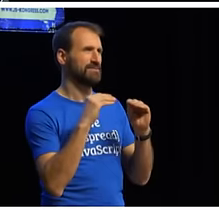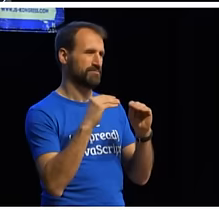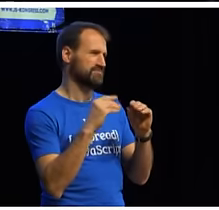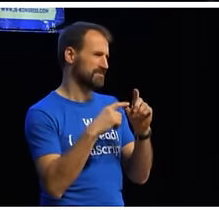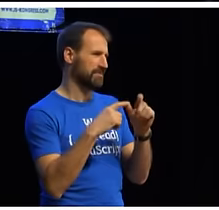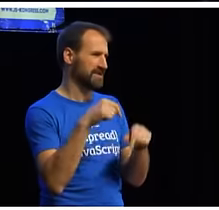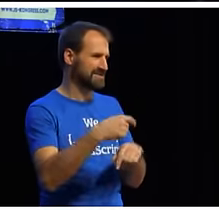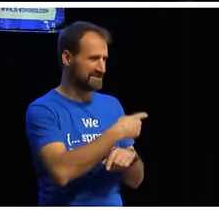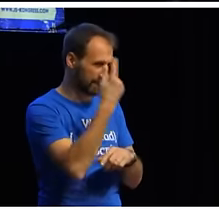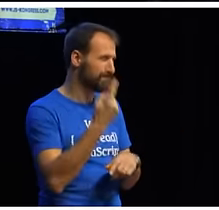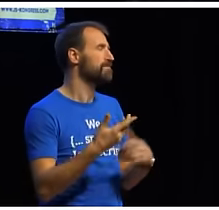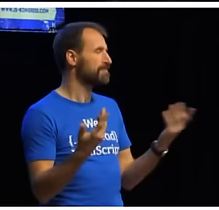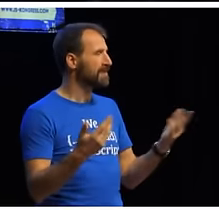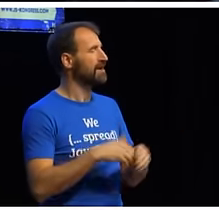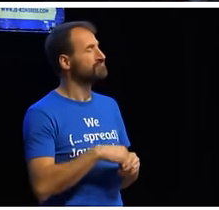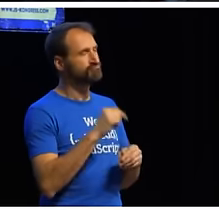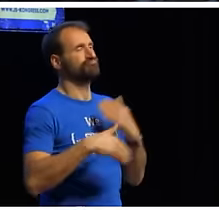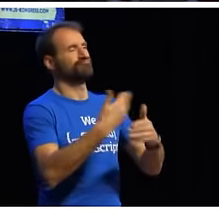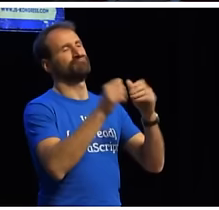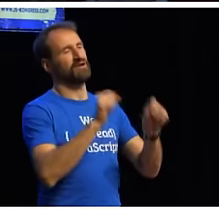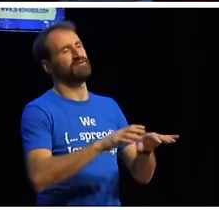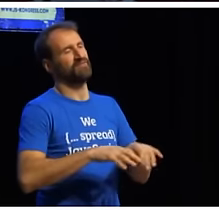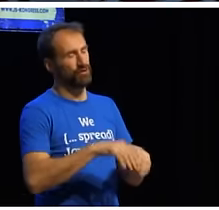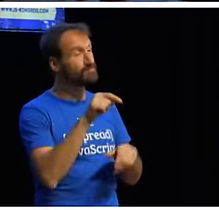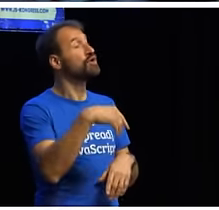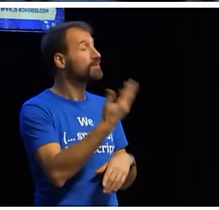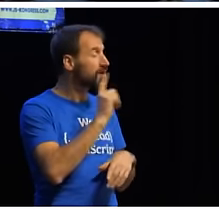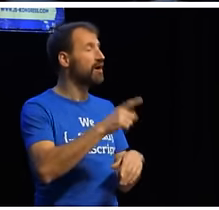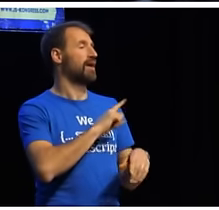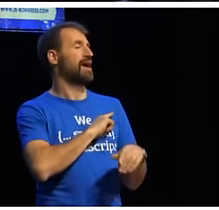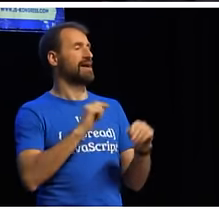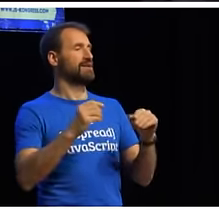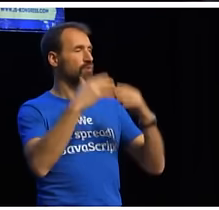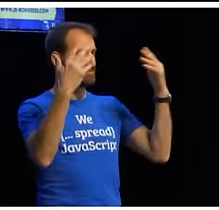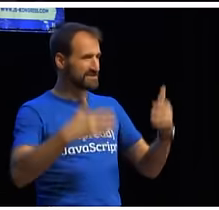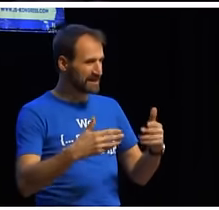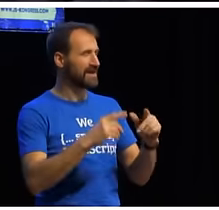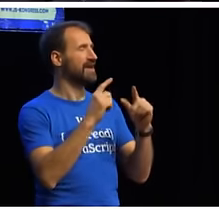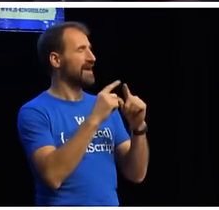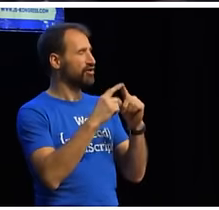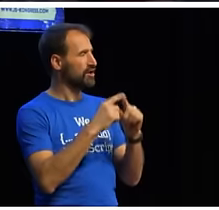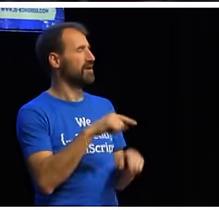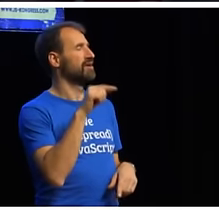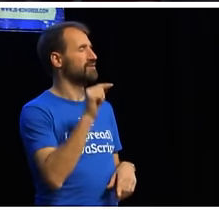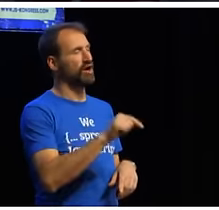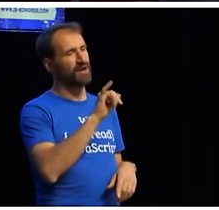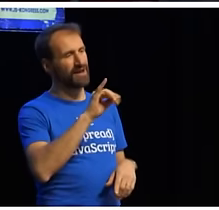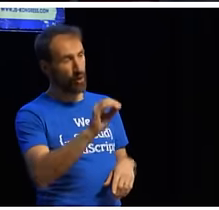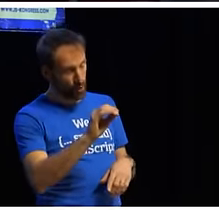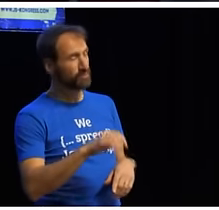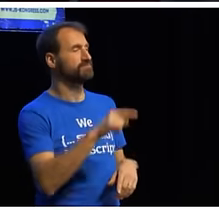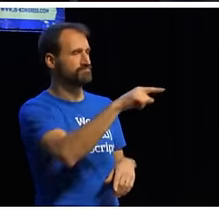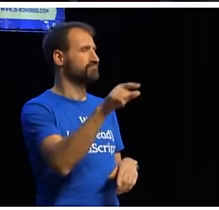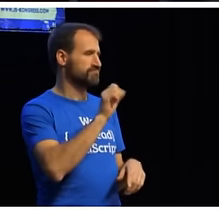it. There's also a new website called angular.io. You will find Angular 2 related stuff on that